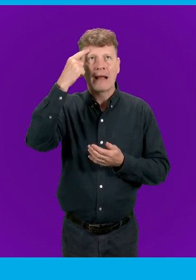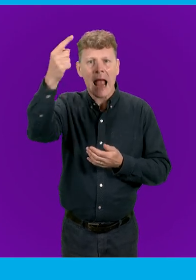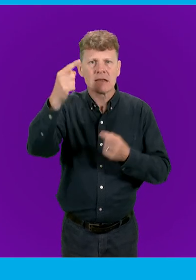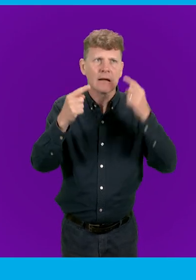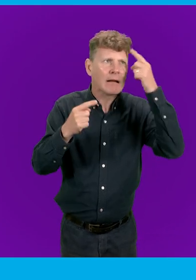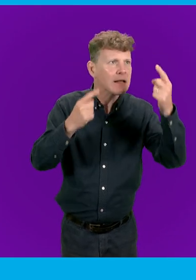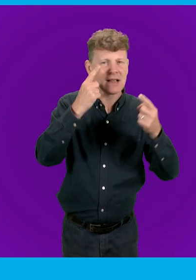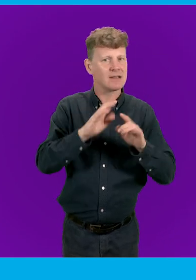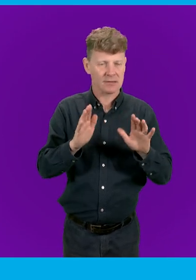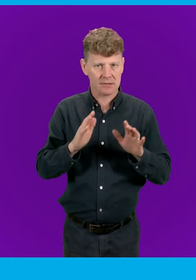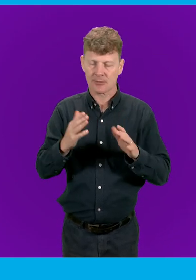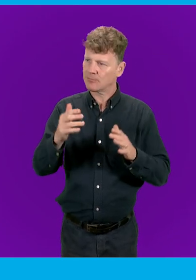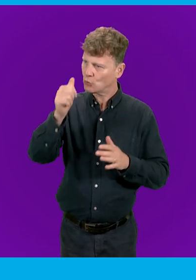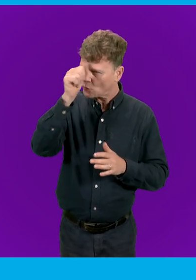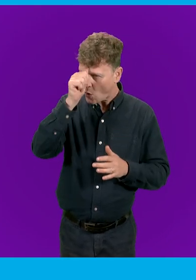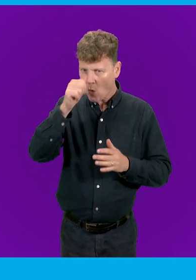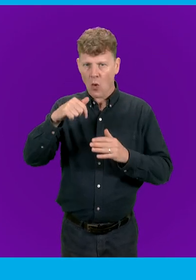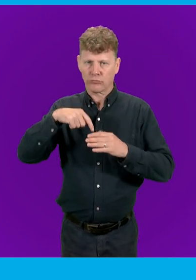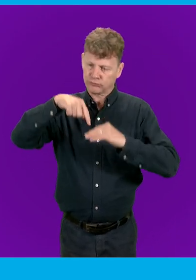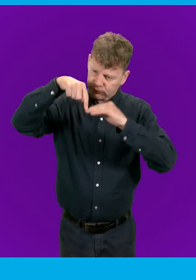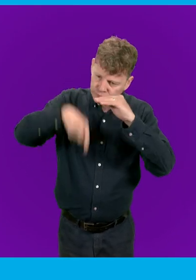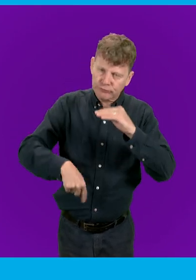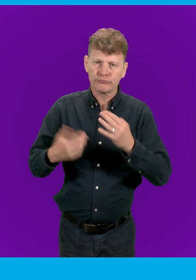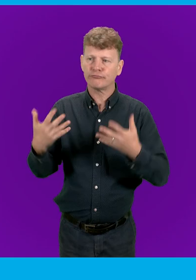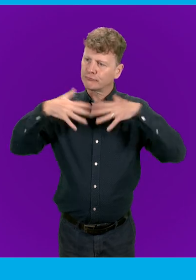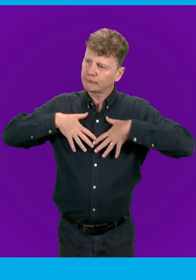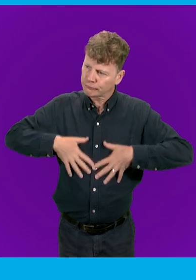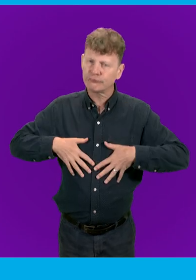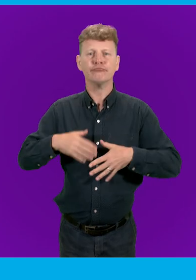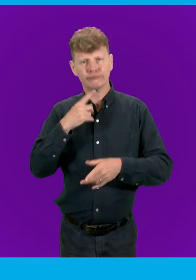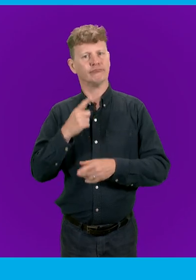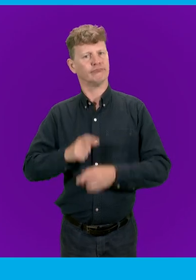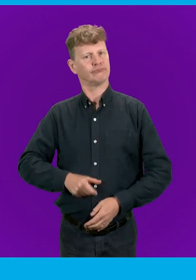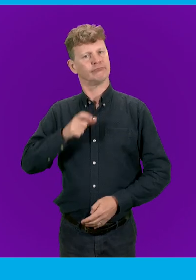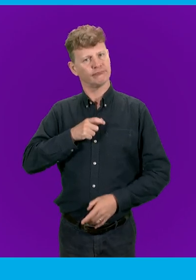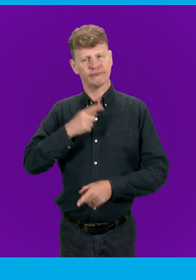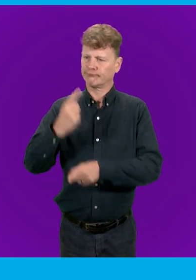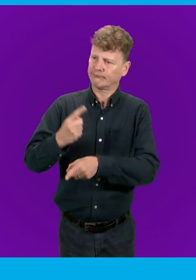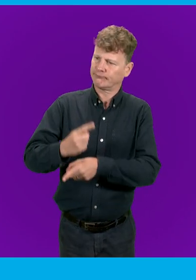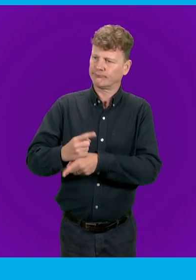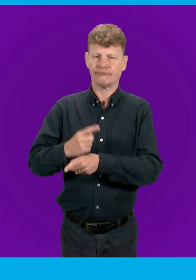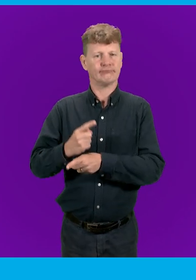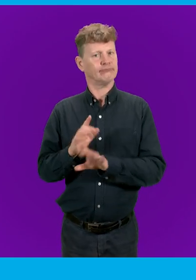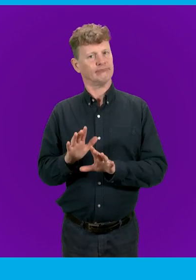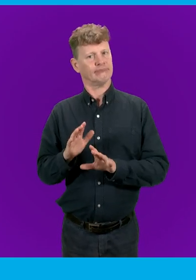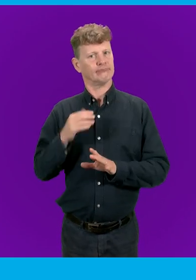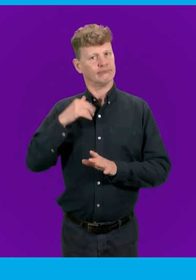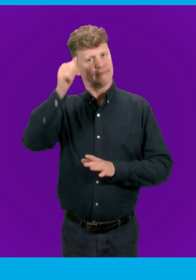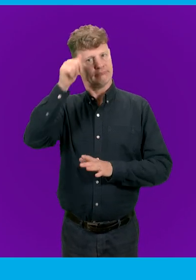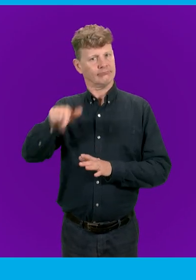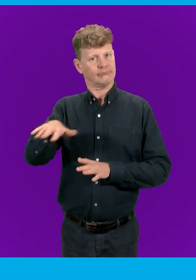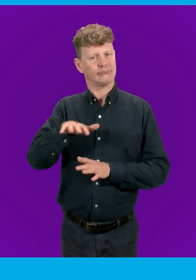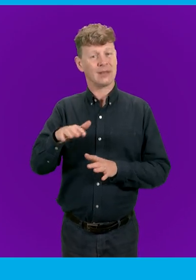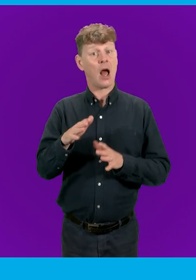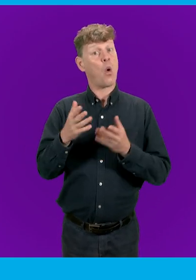and have the ability to just speak about it without worrying you're going to say the wrong thing. But I think as well,